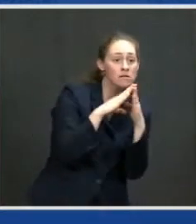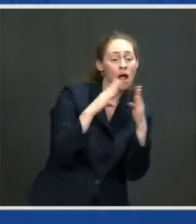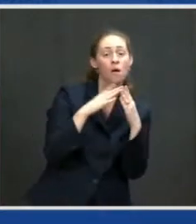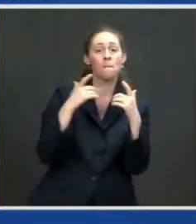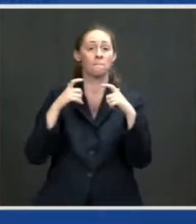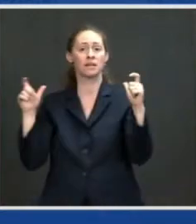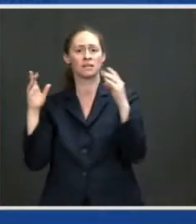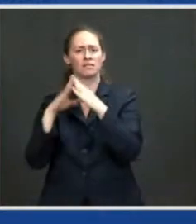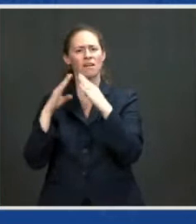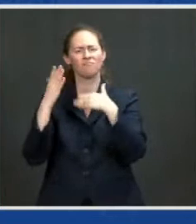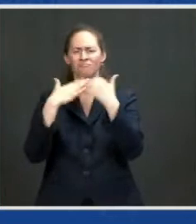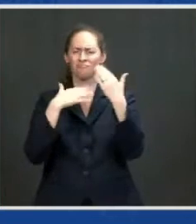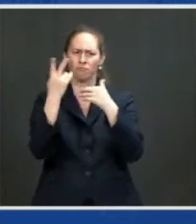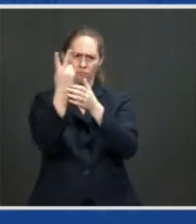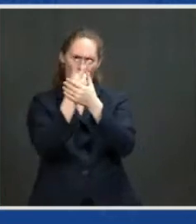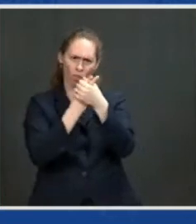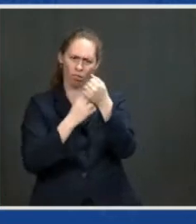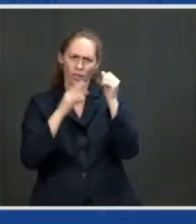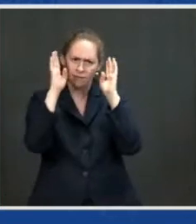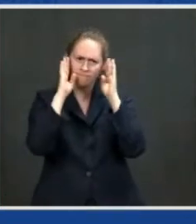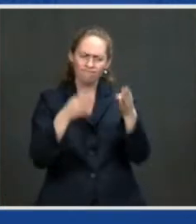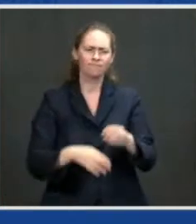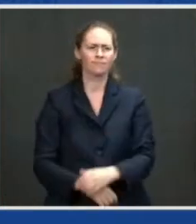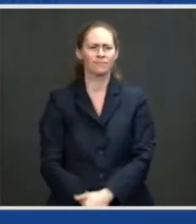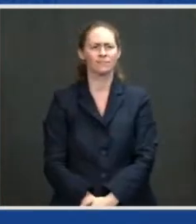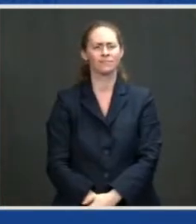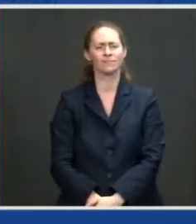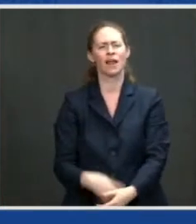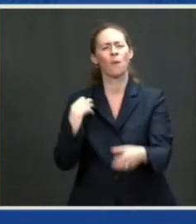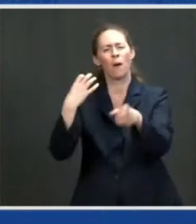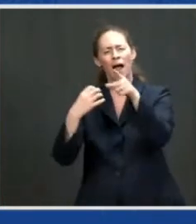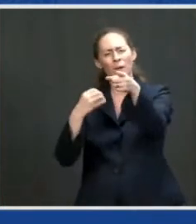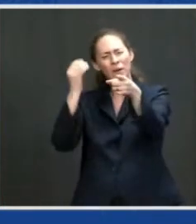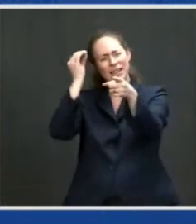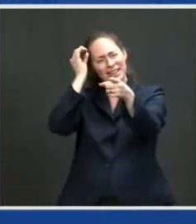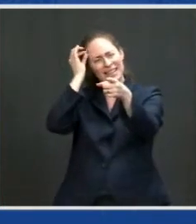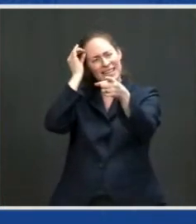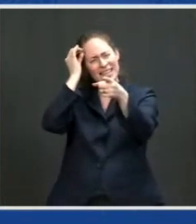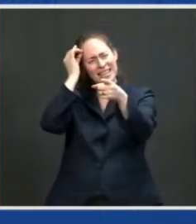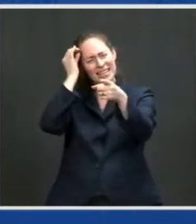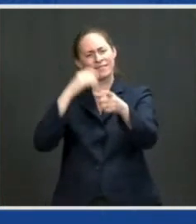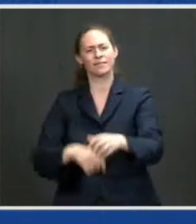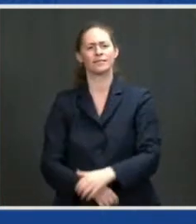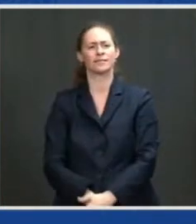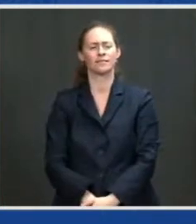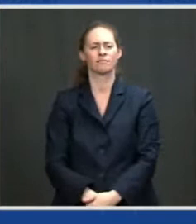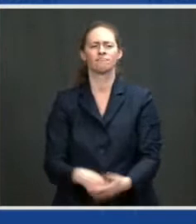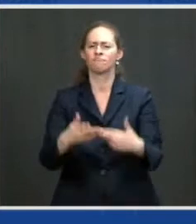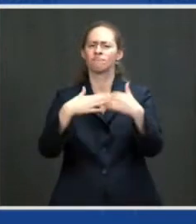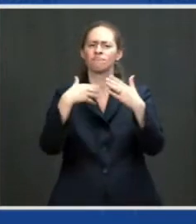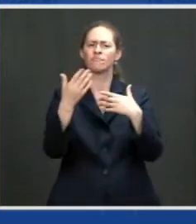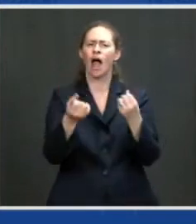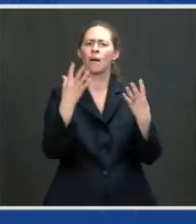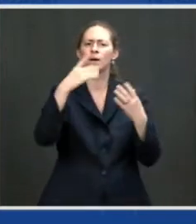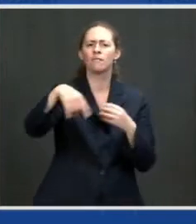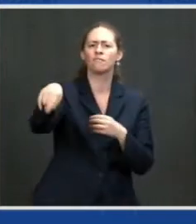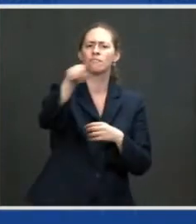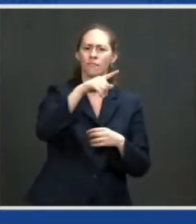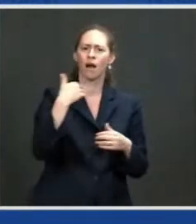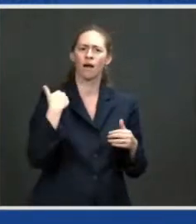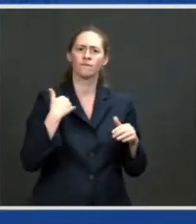way, if you hold for a second, think about this. How many of you, men and women, have children who